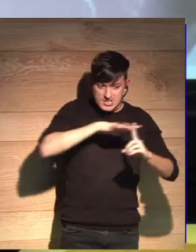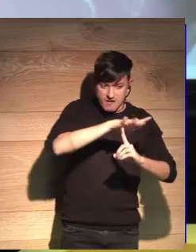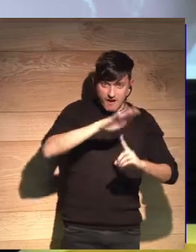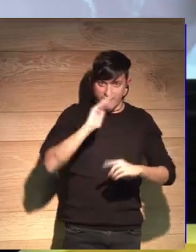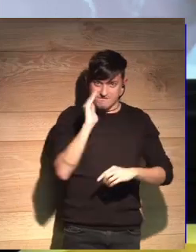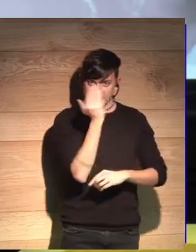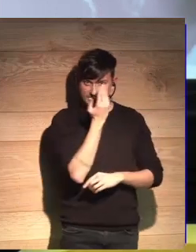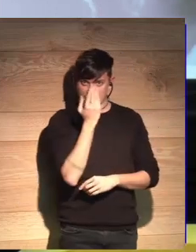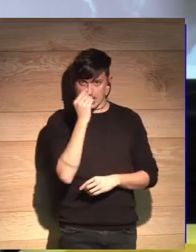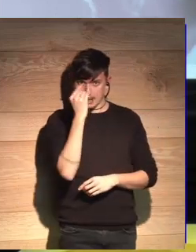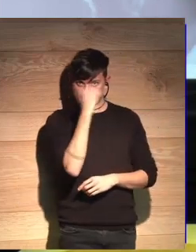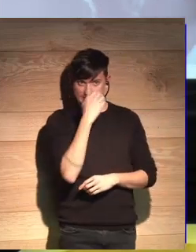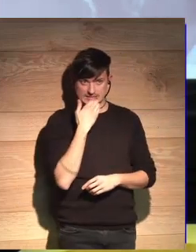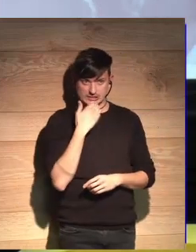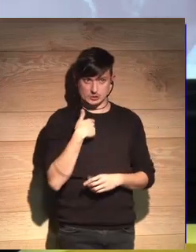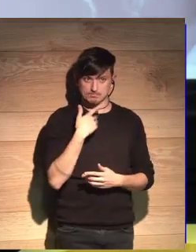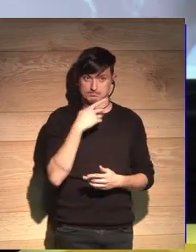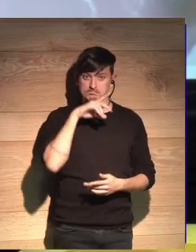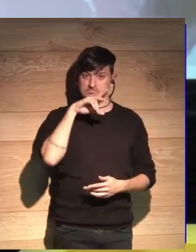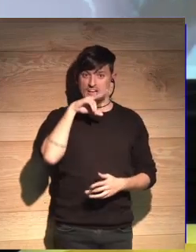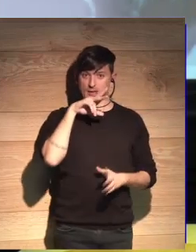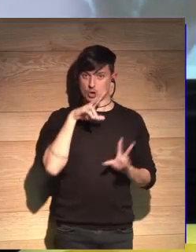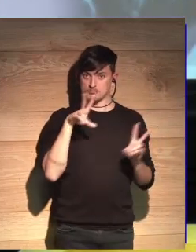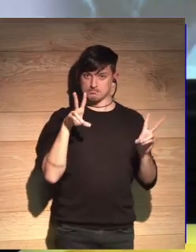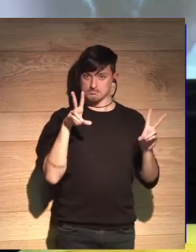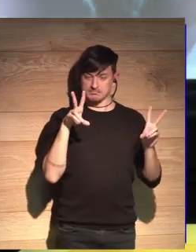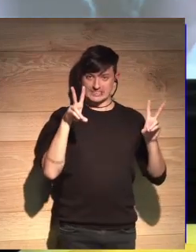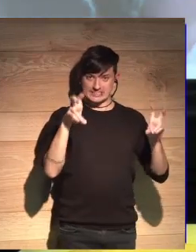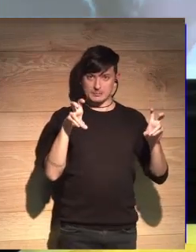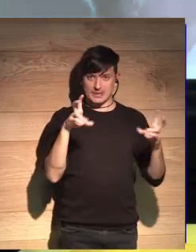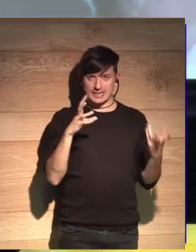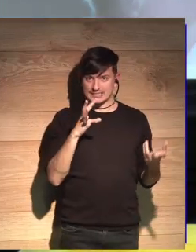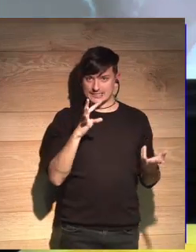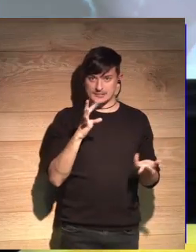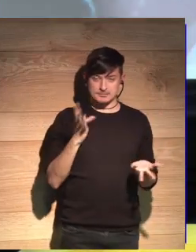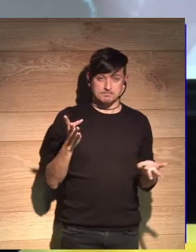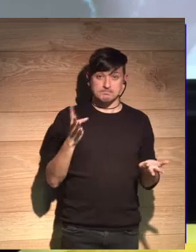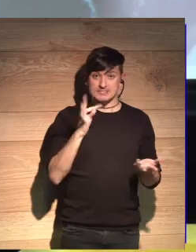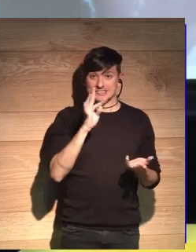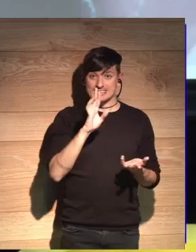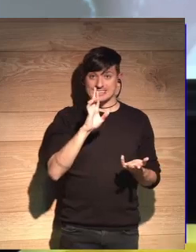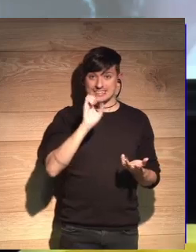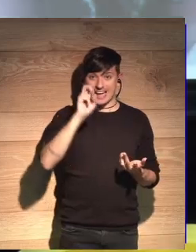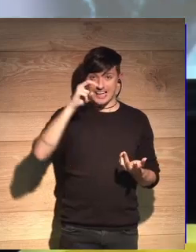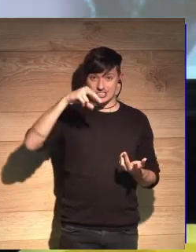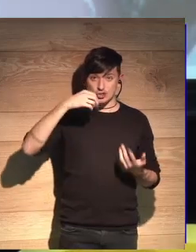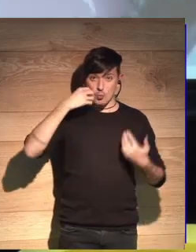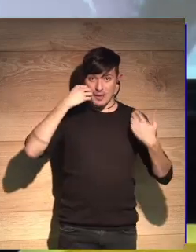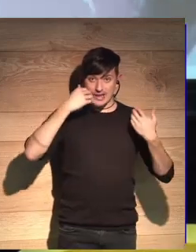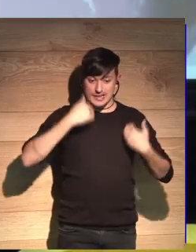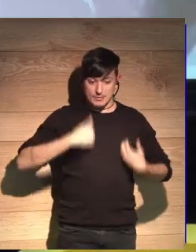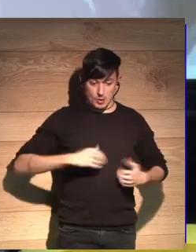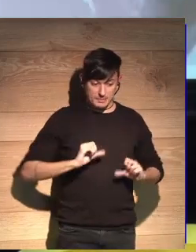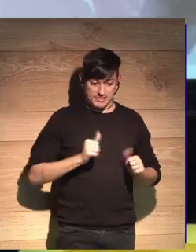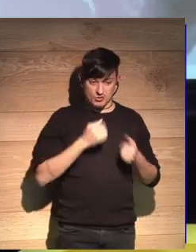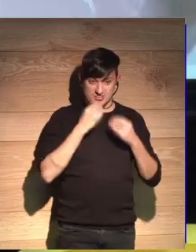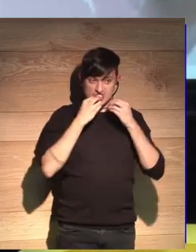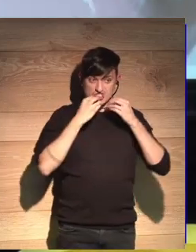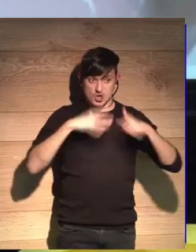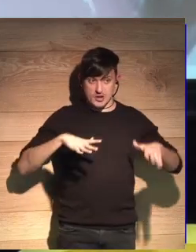about transhumanism and the future of humanity, I tend to start with my standard story. I show a slide showing